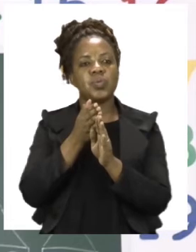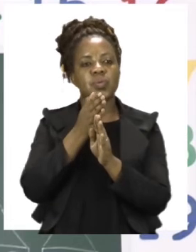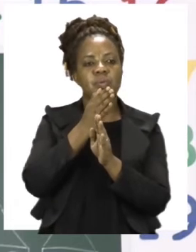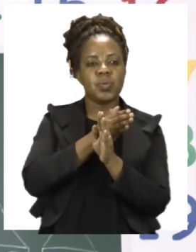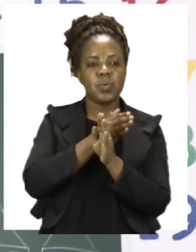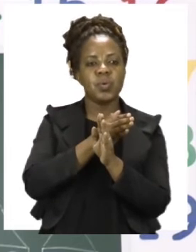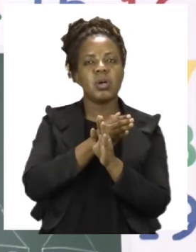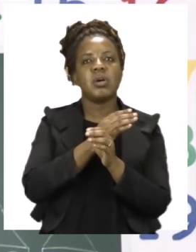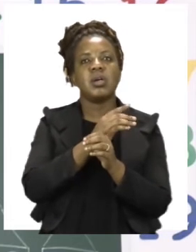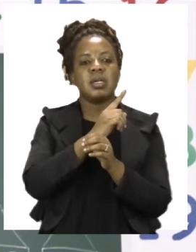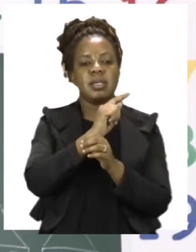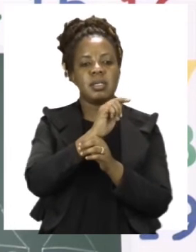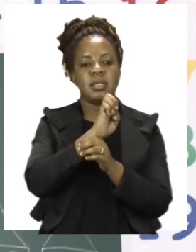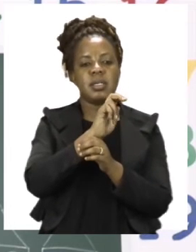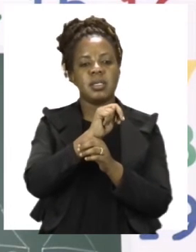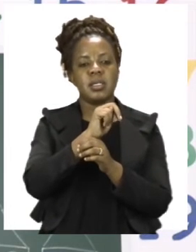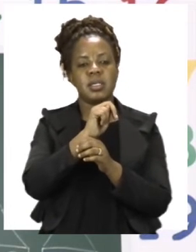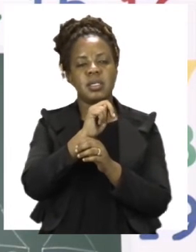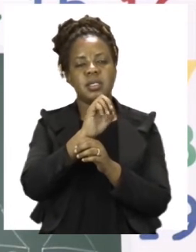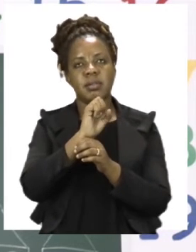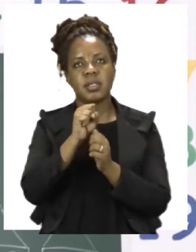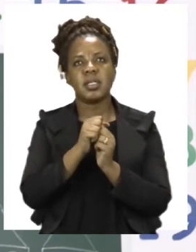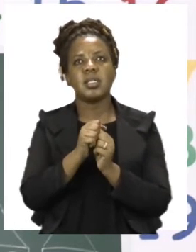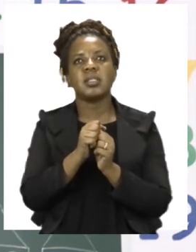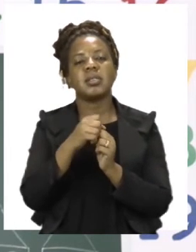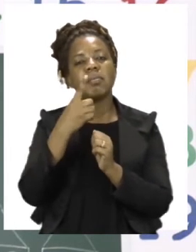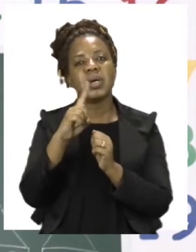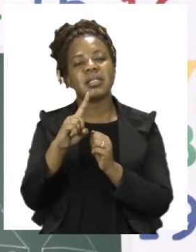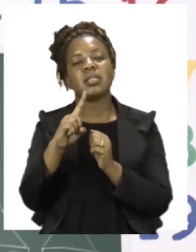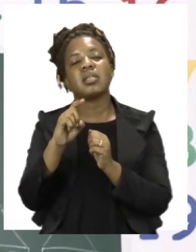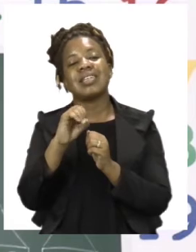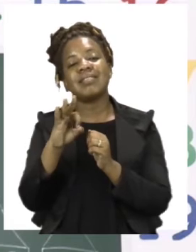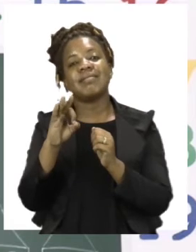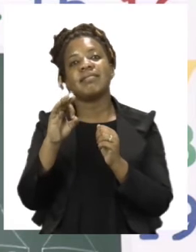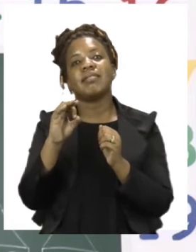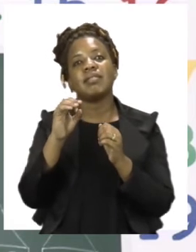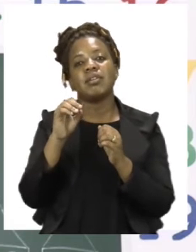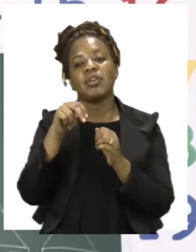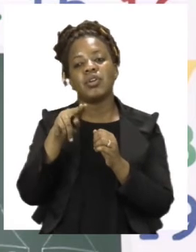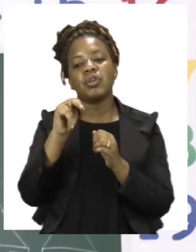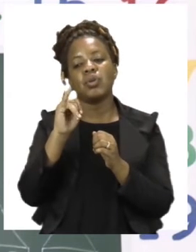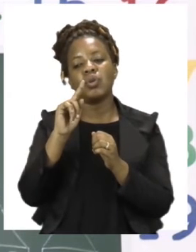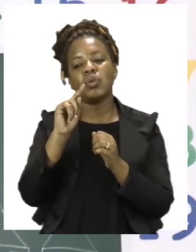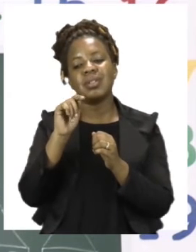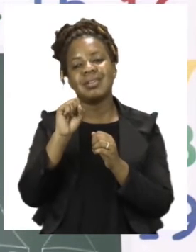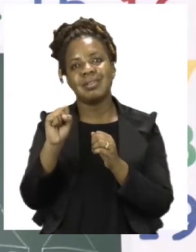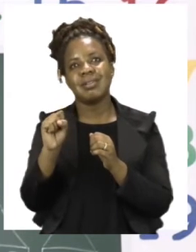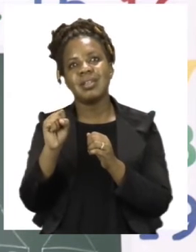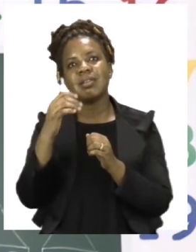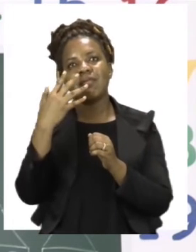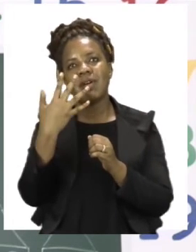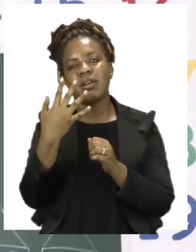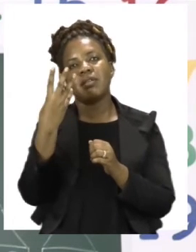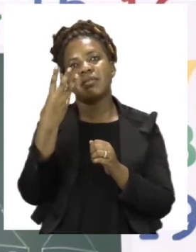is 5, 6, 7, 8, or 9, we're going to go forward to the 10s. Now,